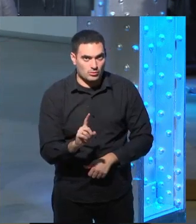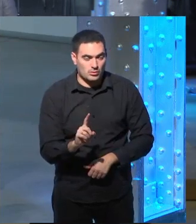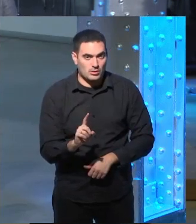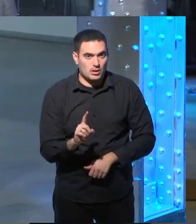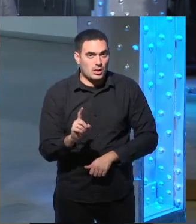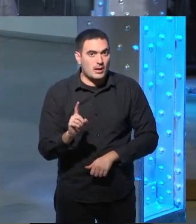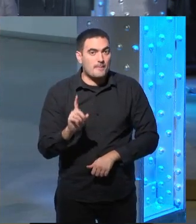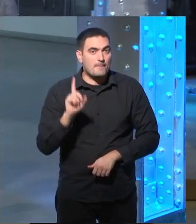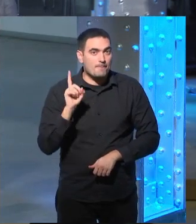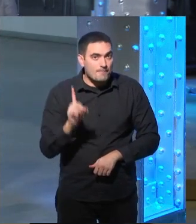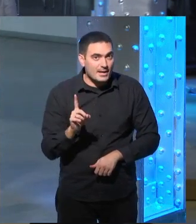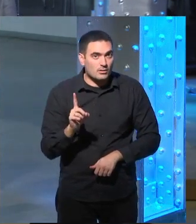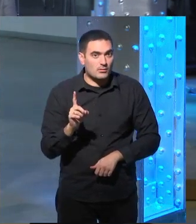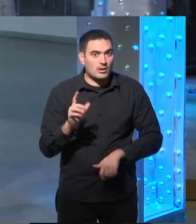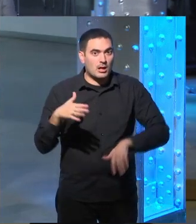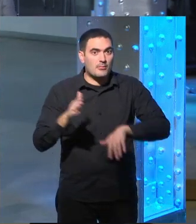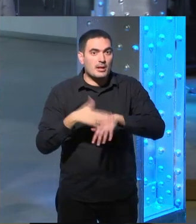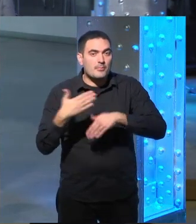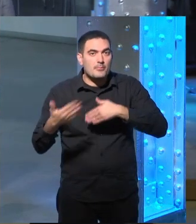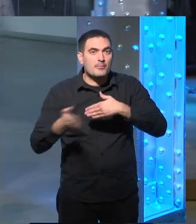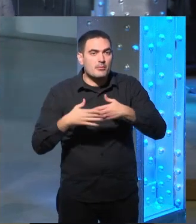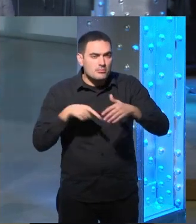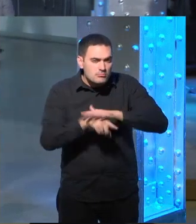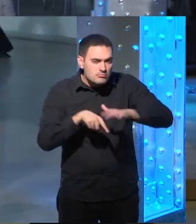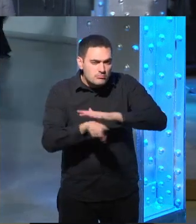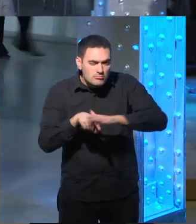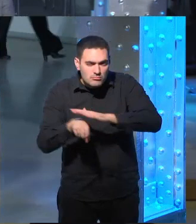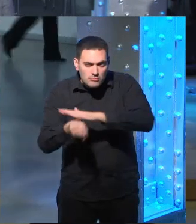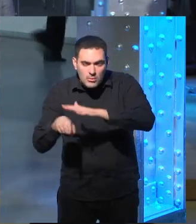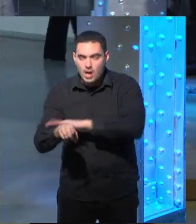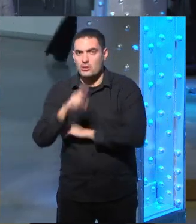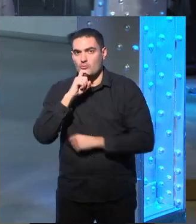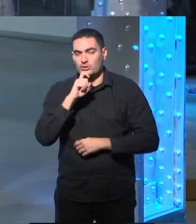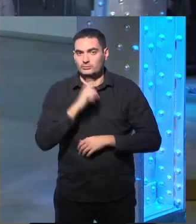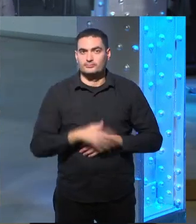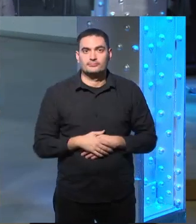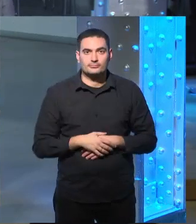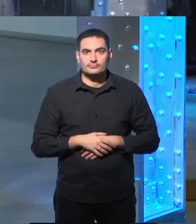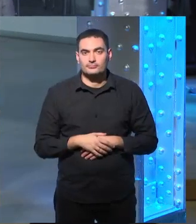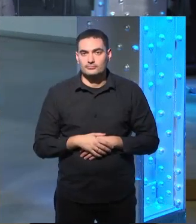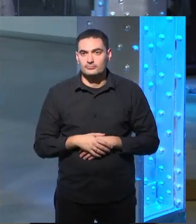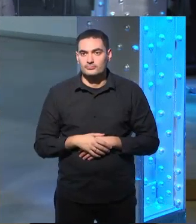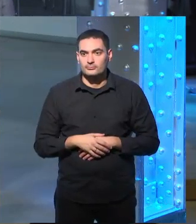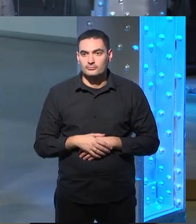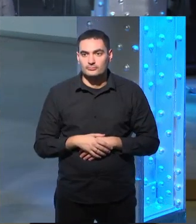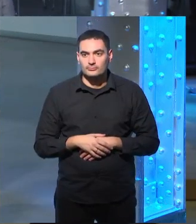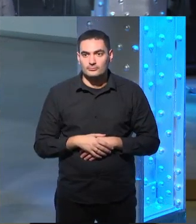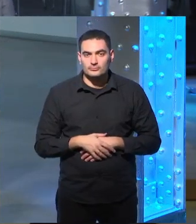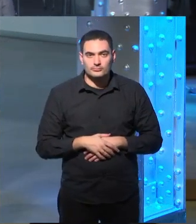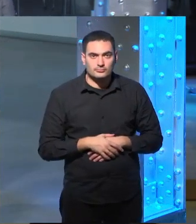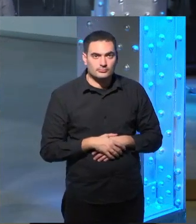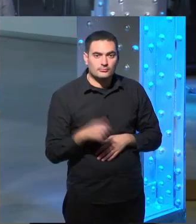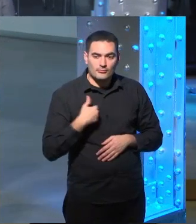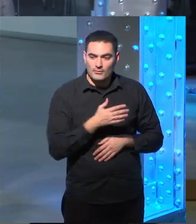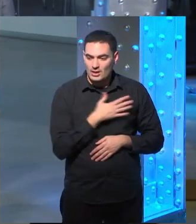most efficient one, but at least in order to be able to manage our autonomy.